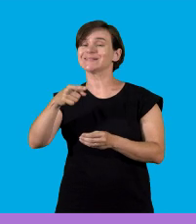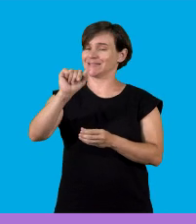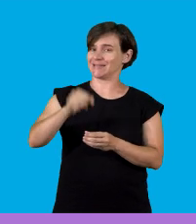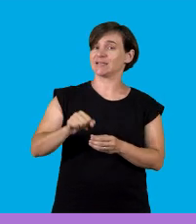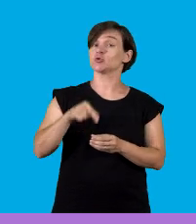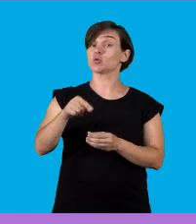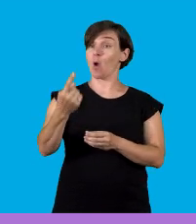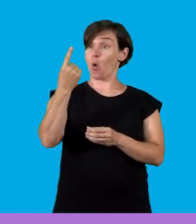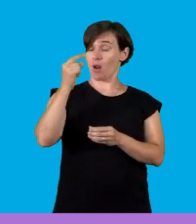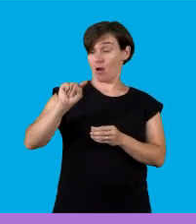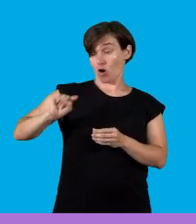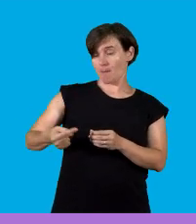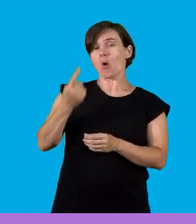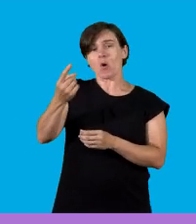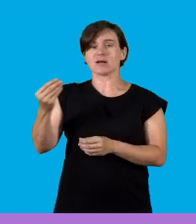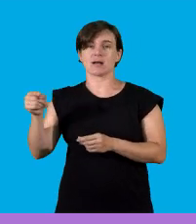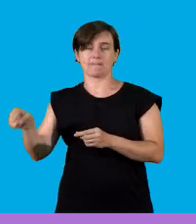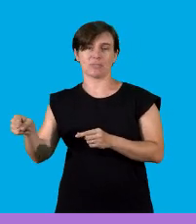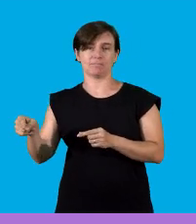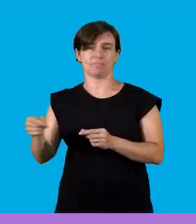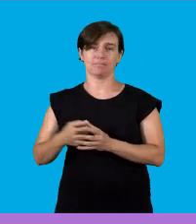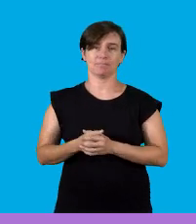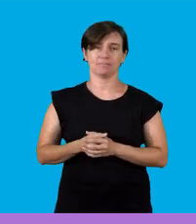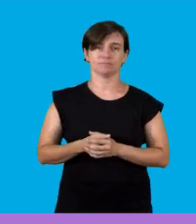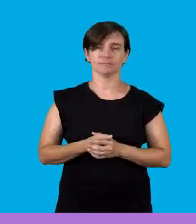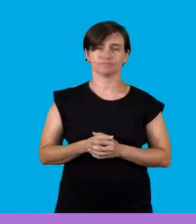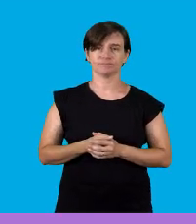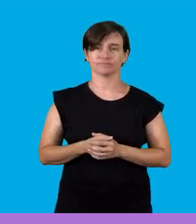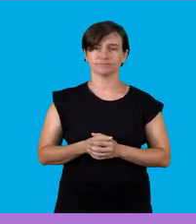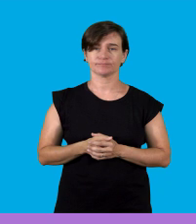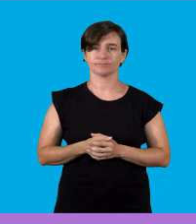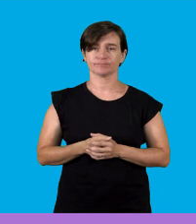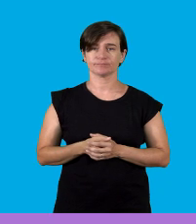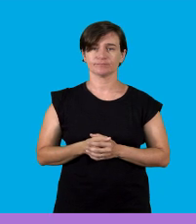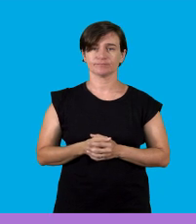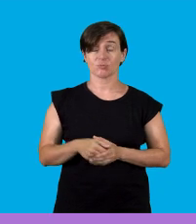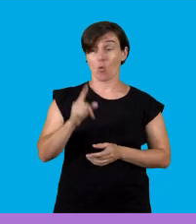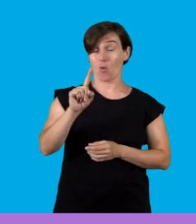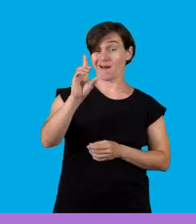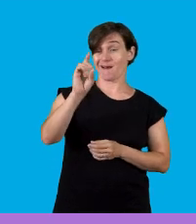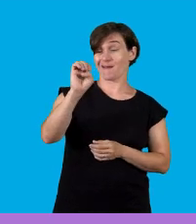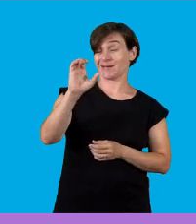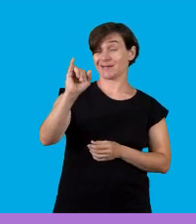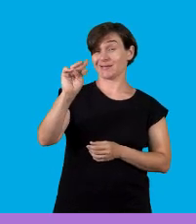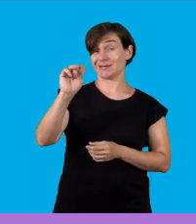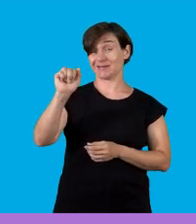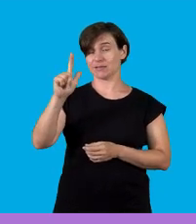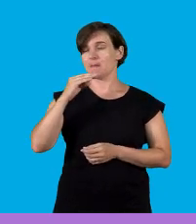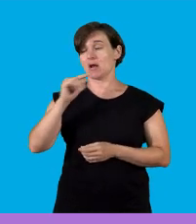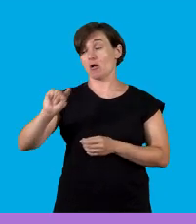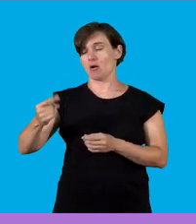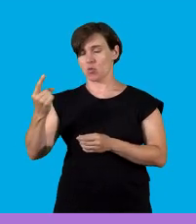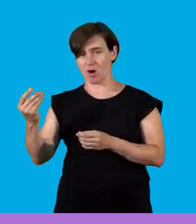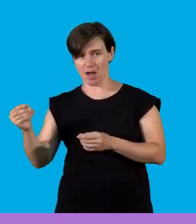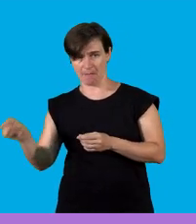it must be correct to 1 decimal place. So therefore, round it off to 1 decimal place. I look